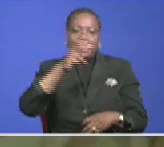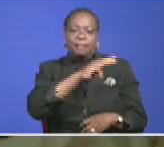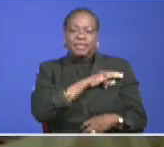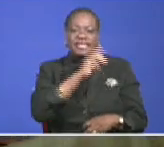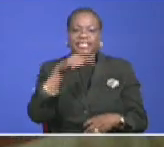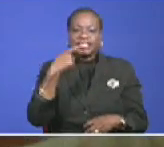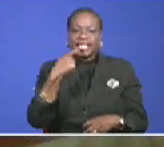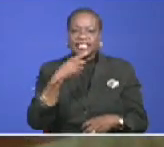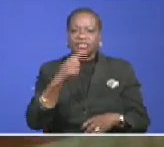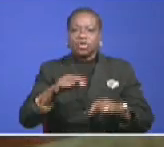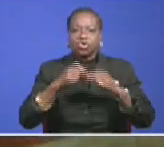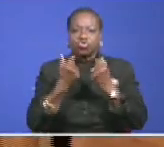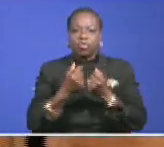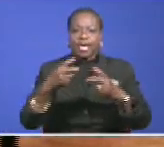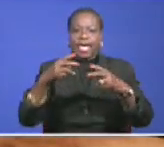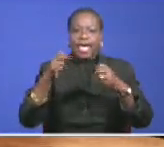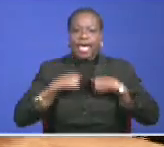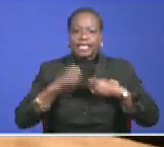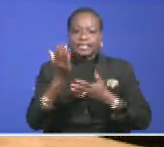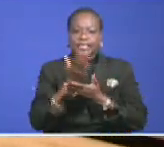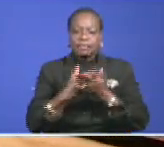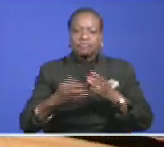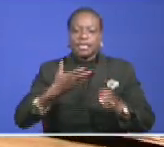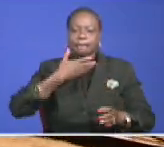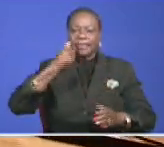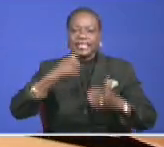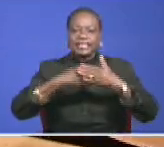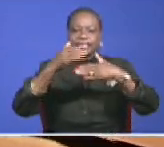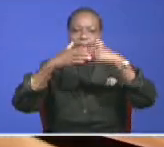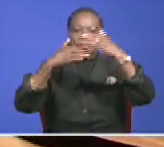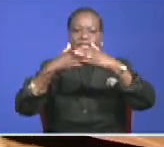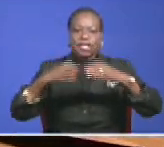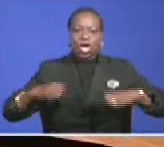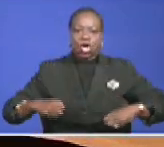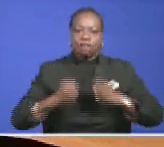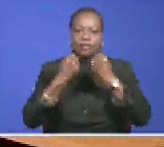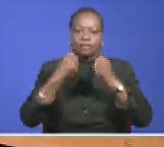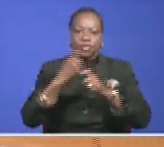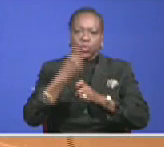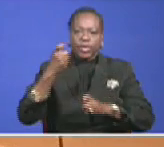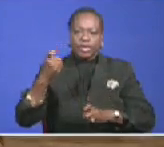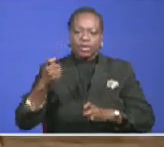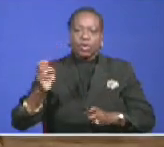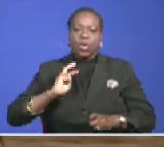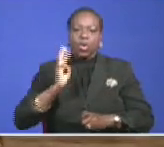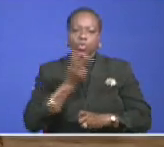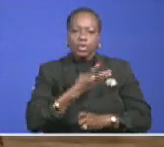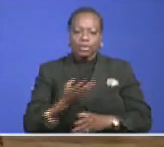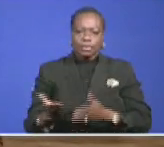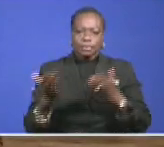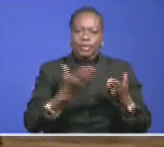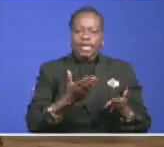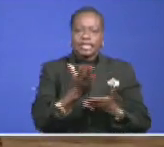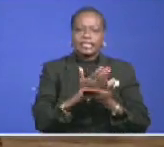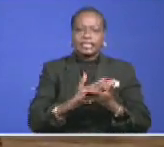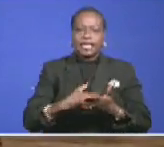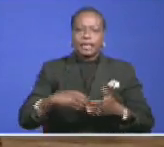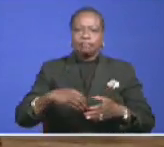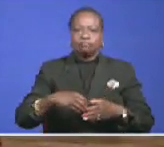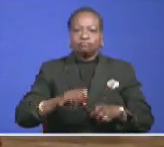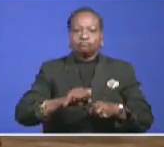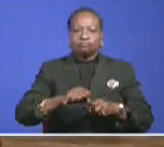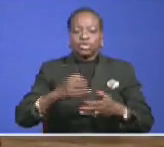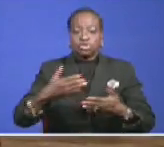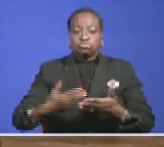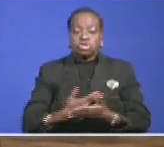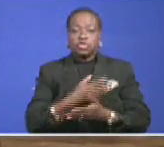young designers and builders in Junkanoo, and the group is confident of a win. We bring in some new designs, and we just looking